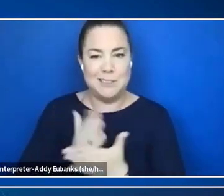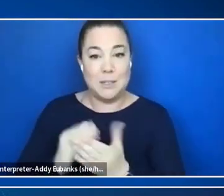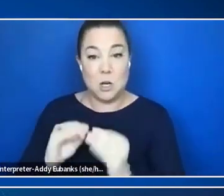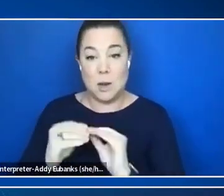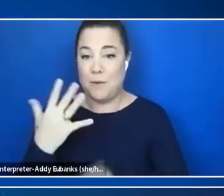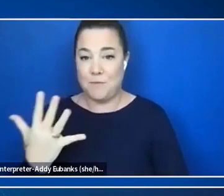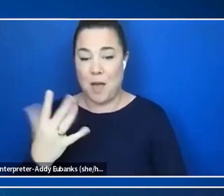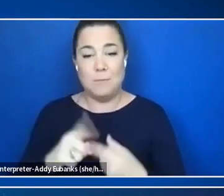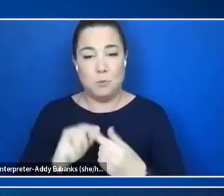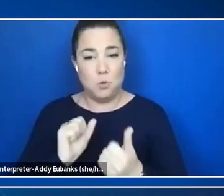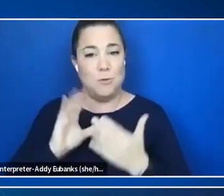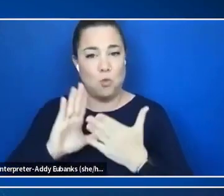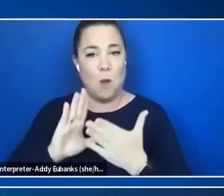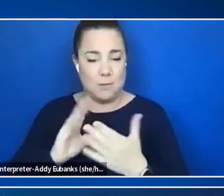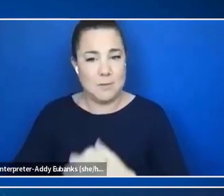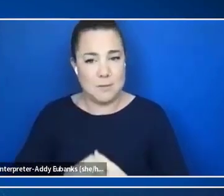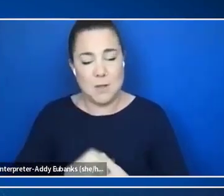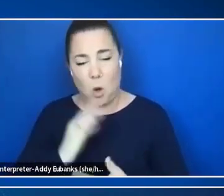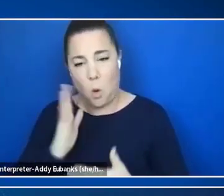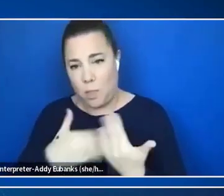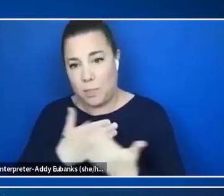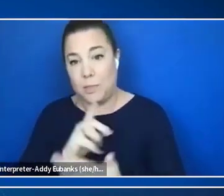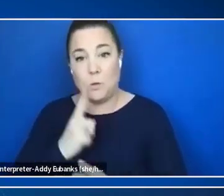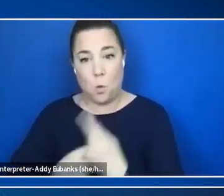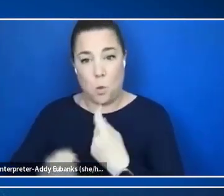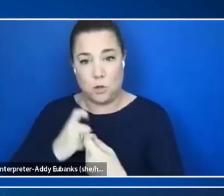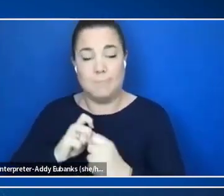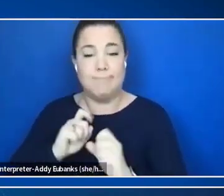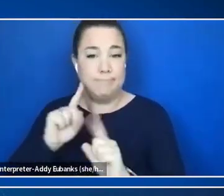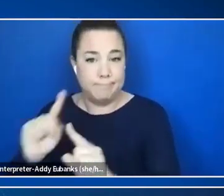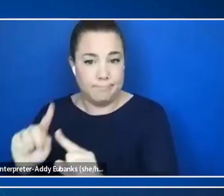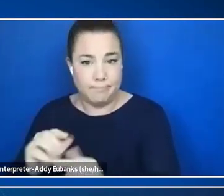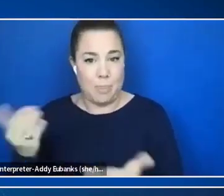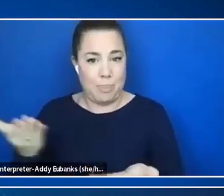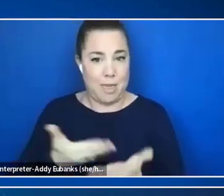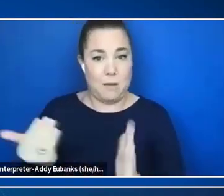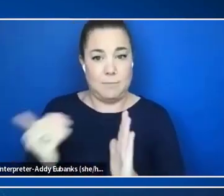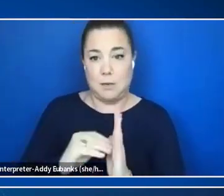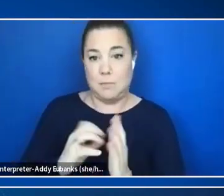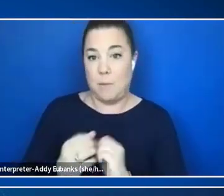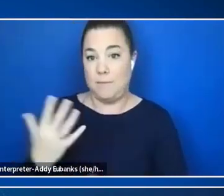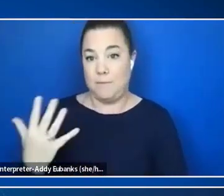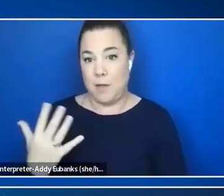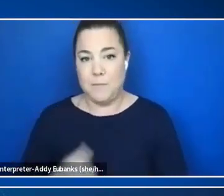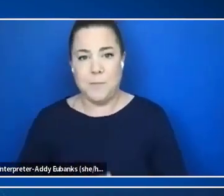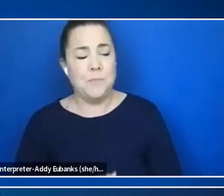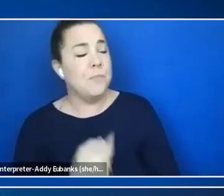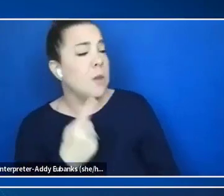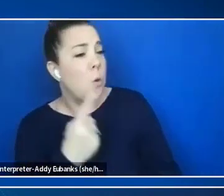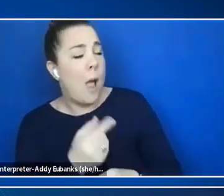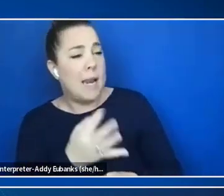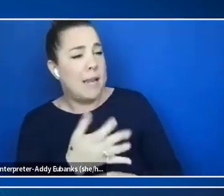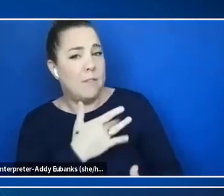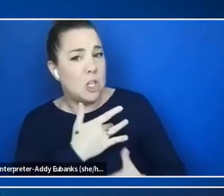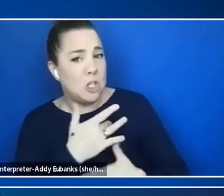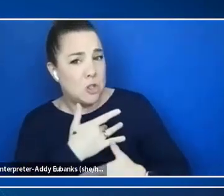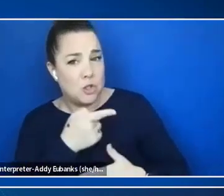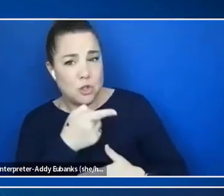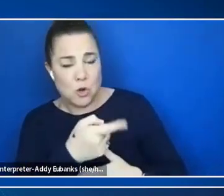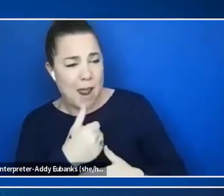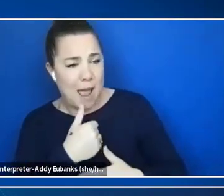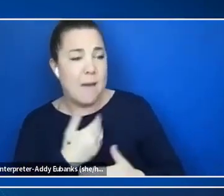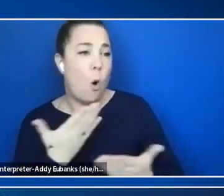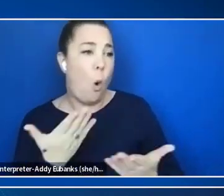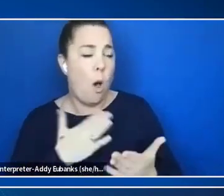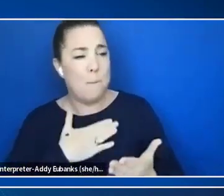Yeah, and I guess I would add to that if you are a potential applicant that's been concerned that you're not from a big name school